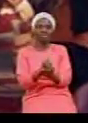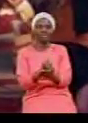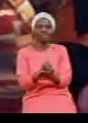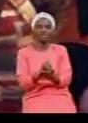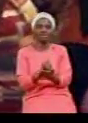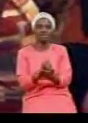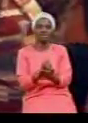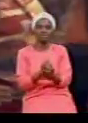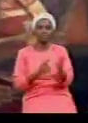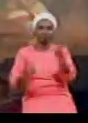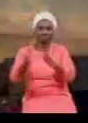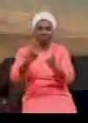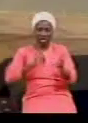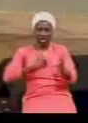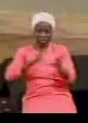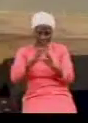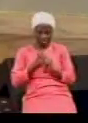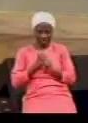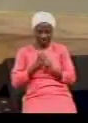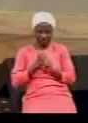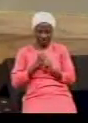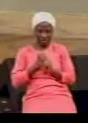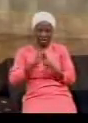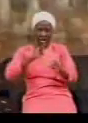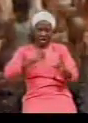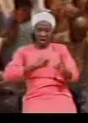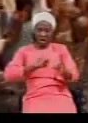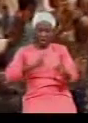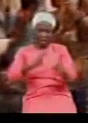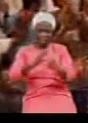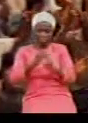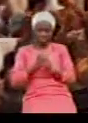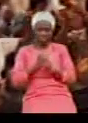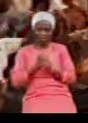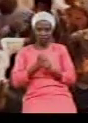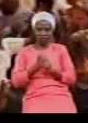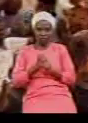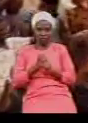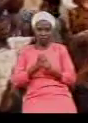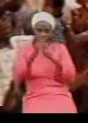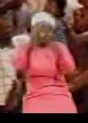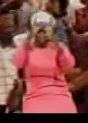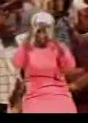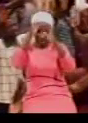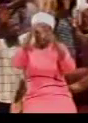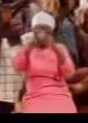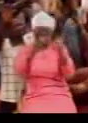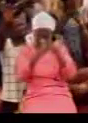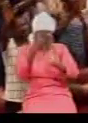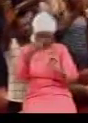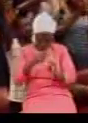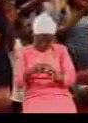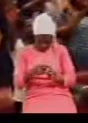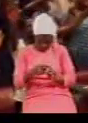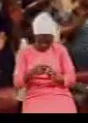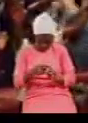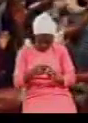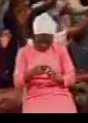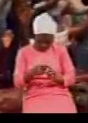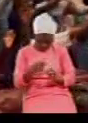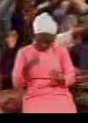I receive. What are you? I receive. Father, in Jesus'